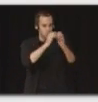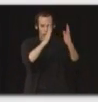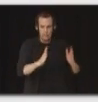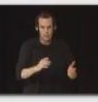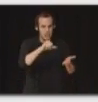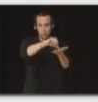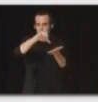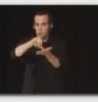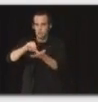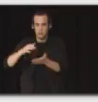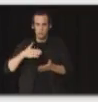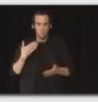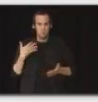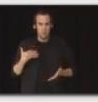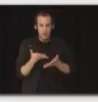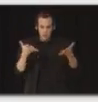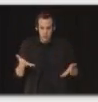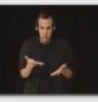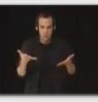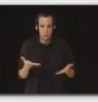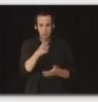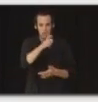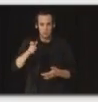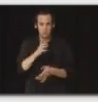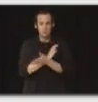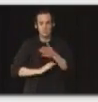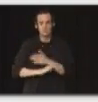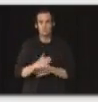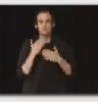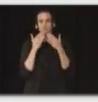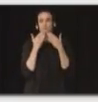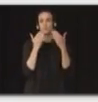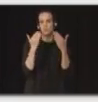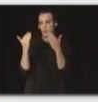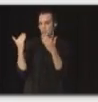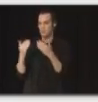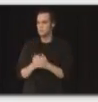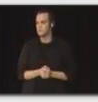achieve the best well-being of our citizens. Thank you.